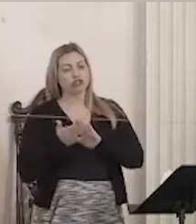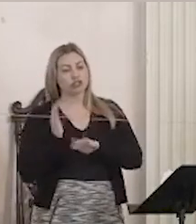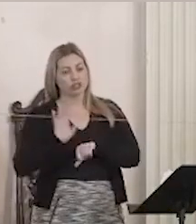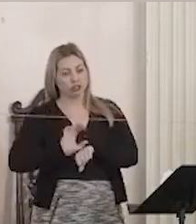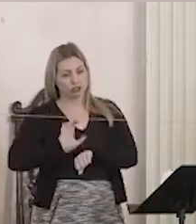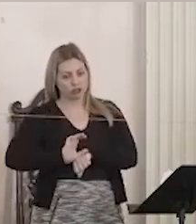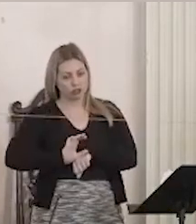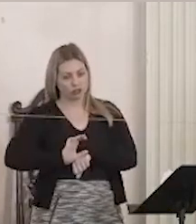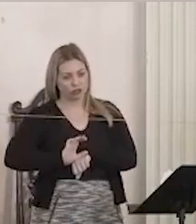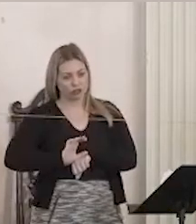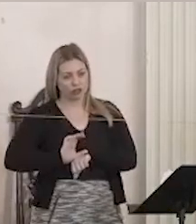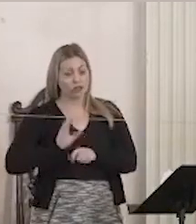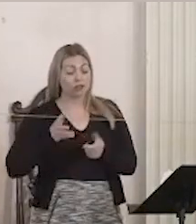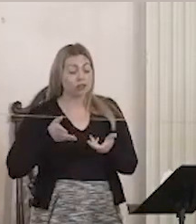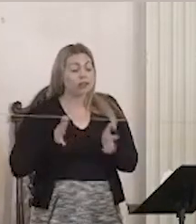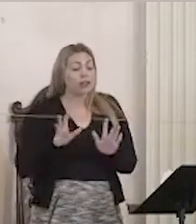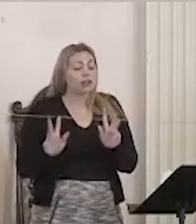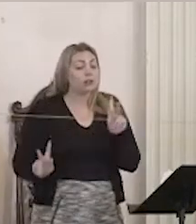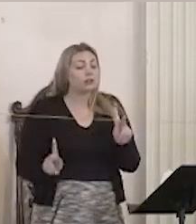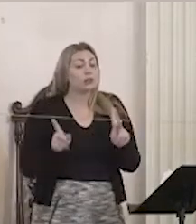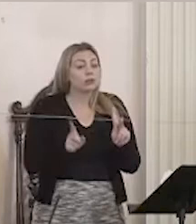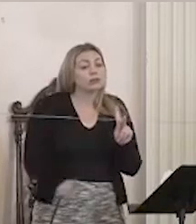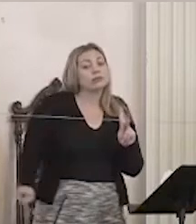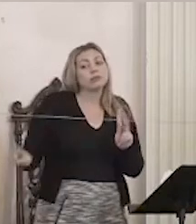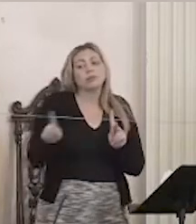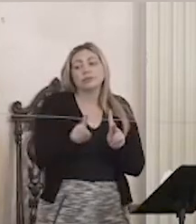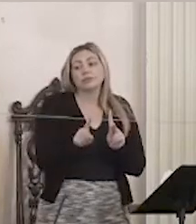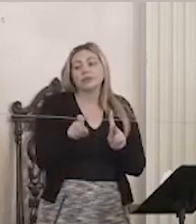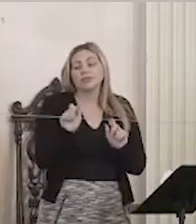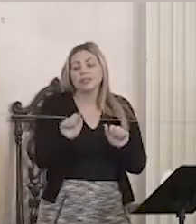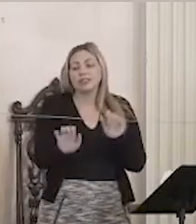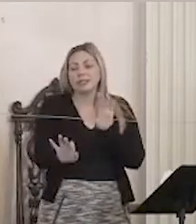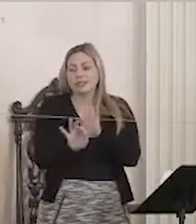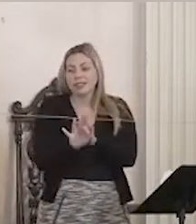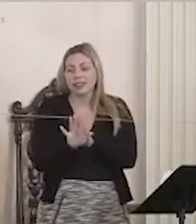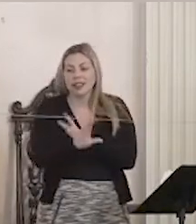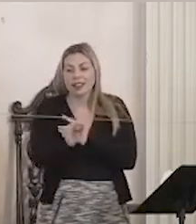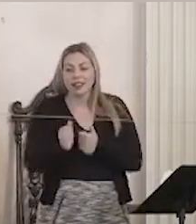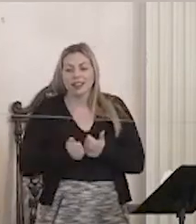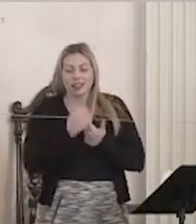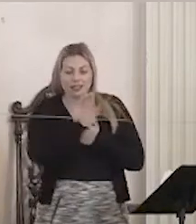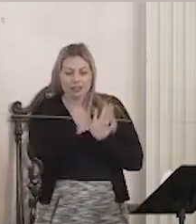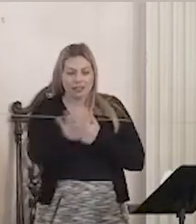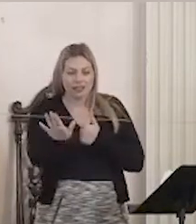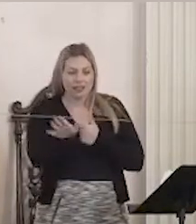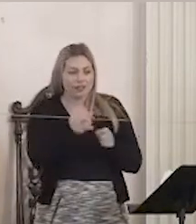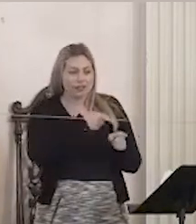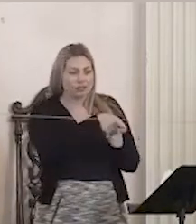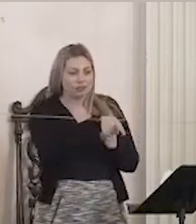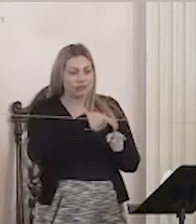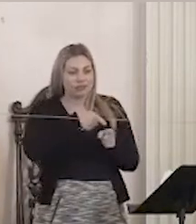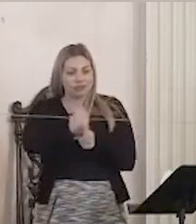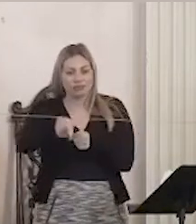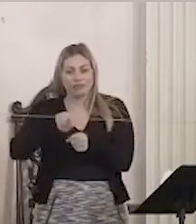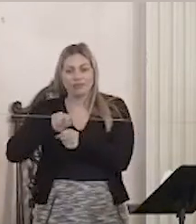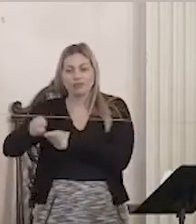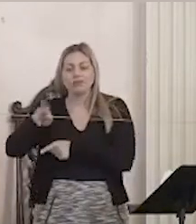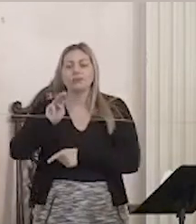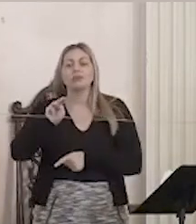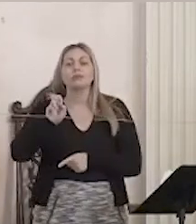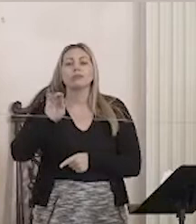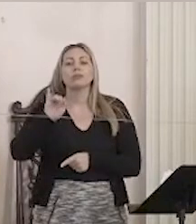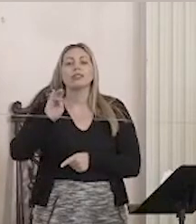church to enable the people to find and live out their ministry.